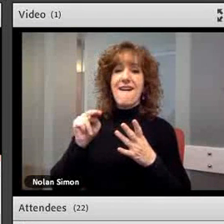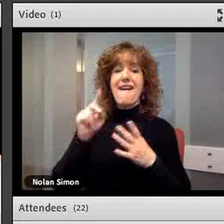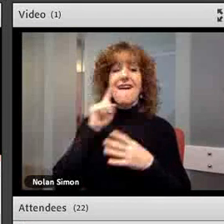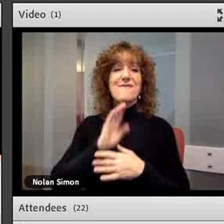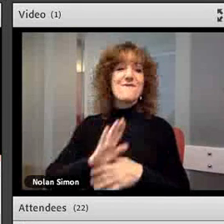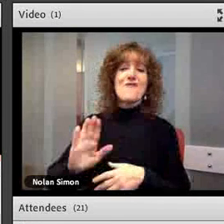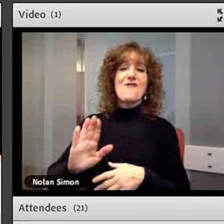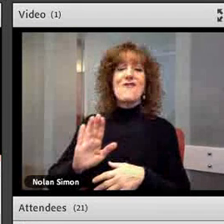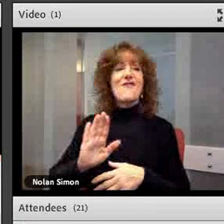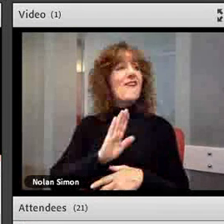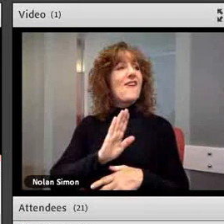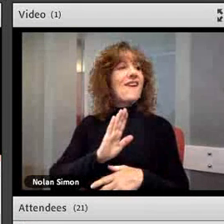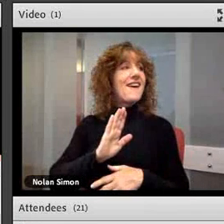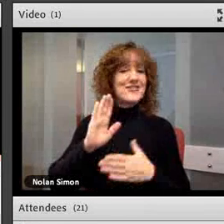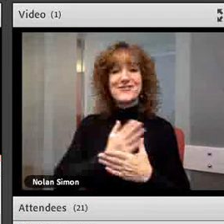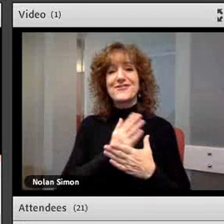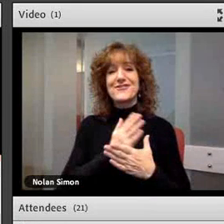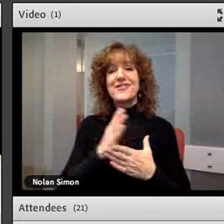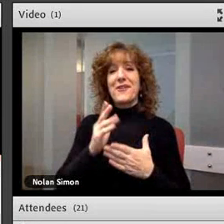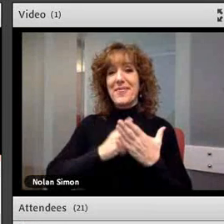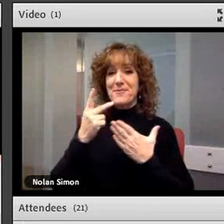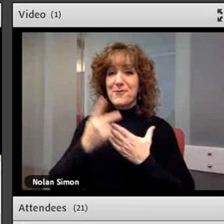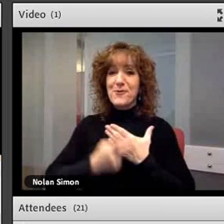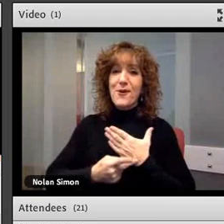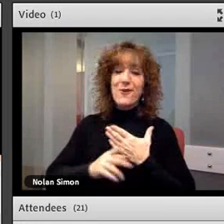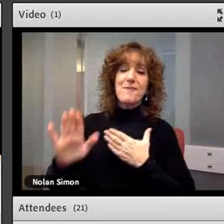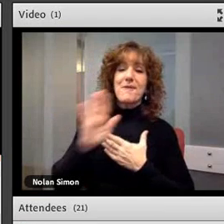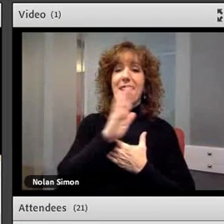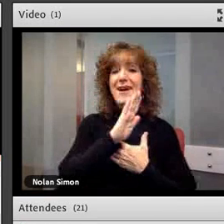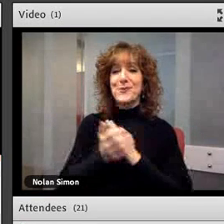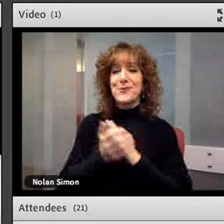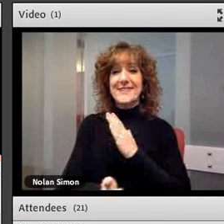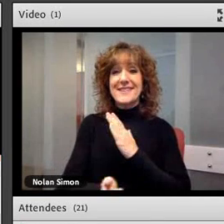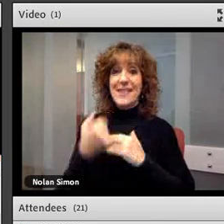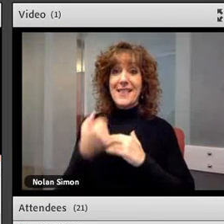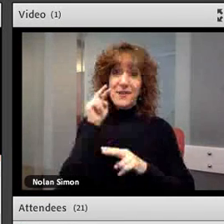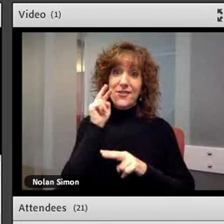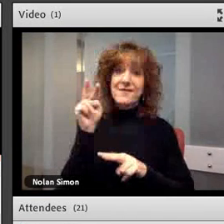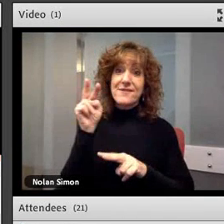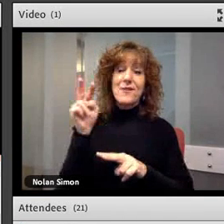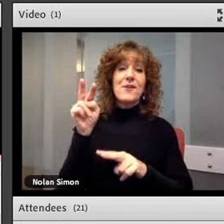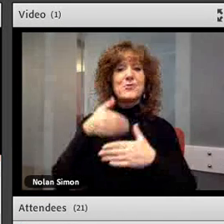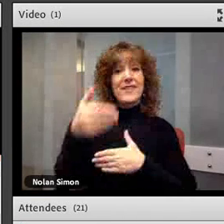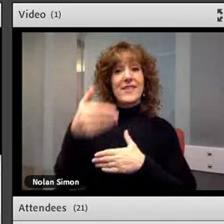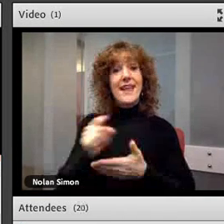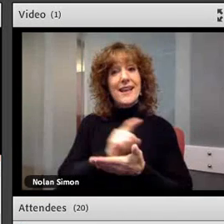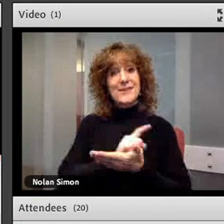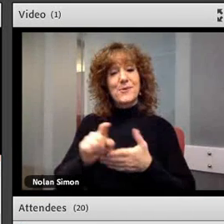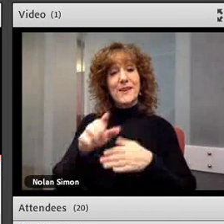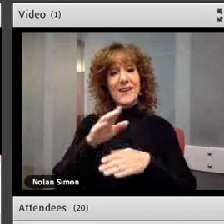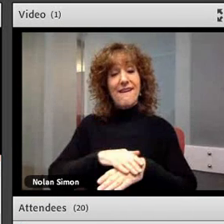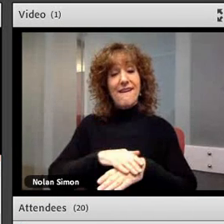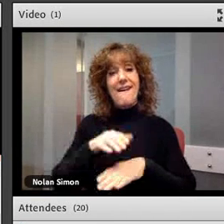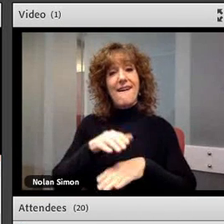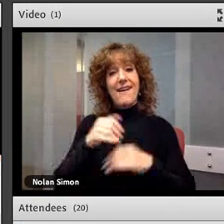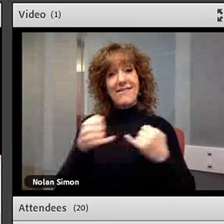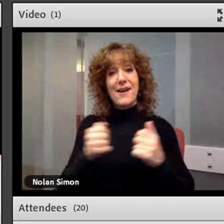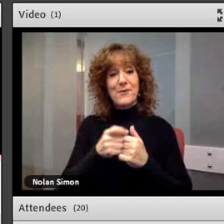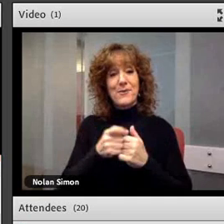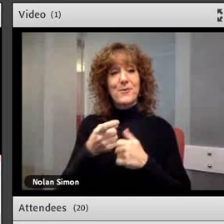for sharing your programs and your expertise, and we look forward to the next week online with